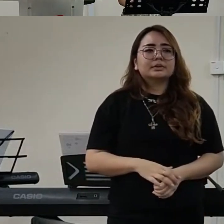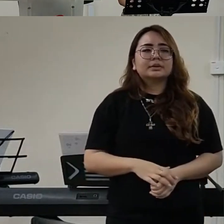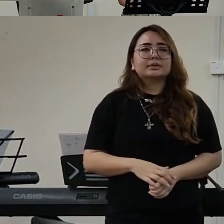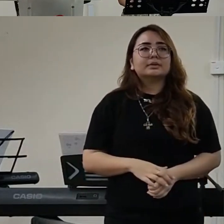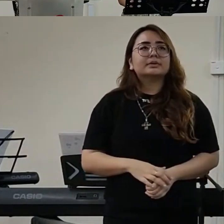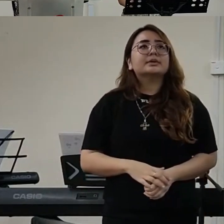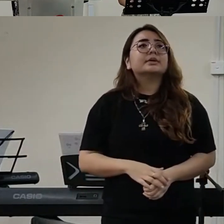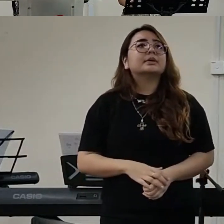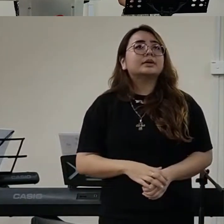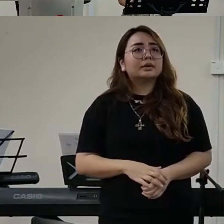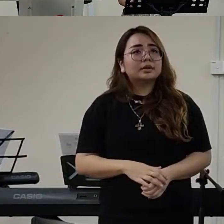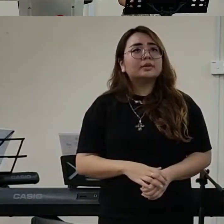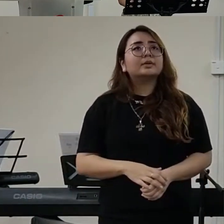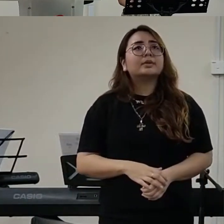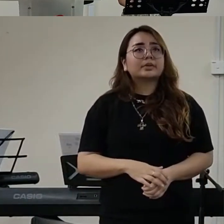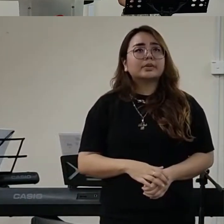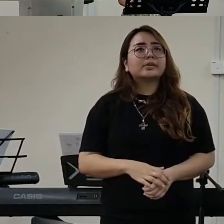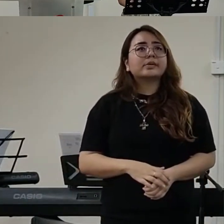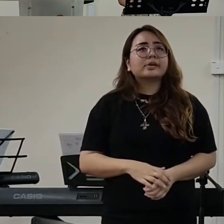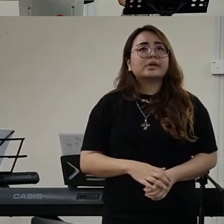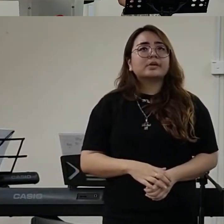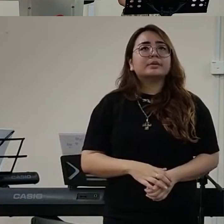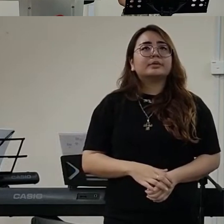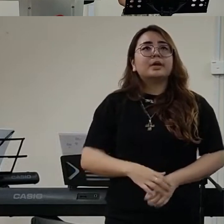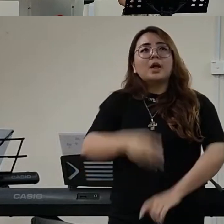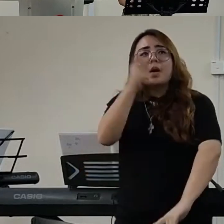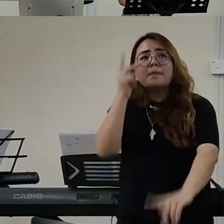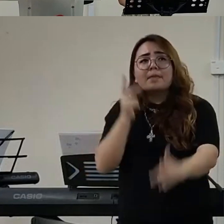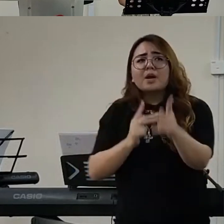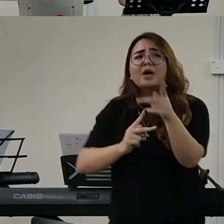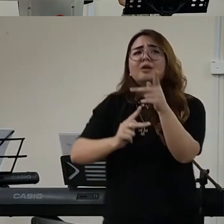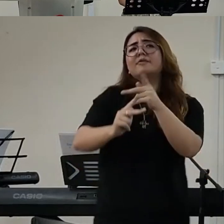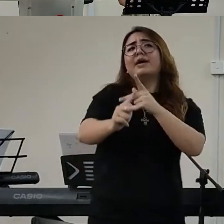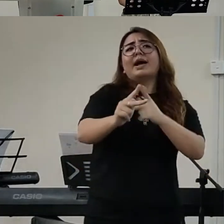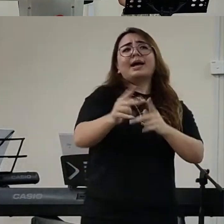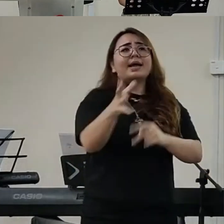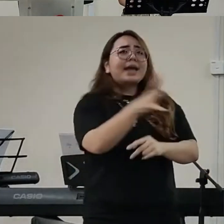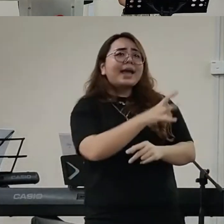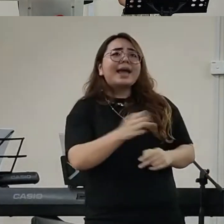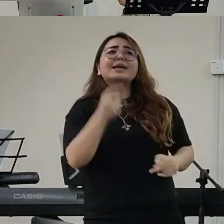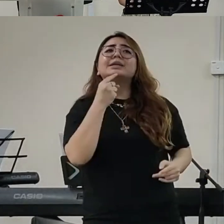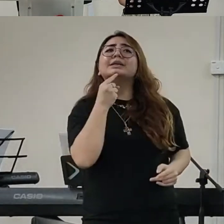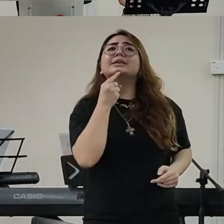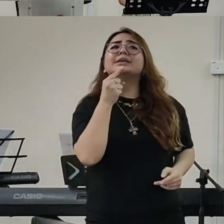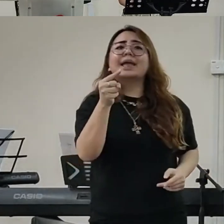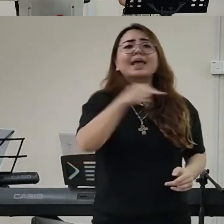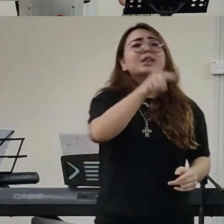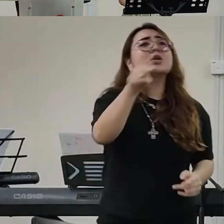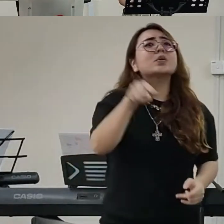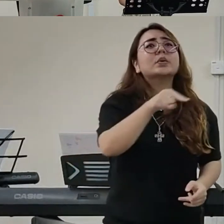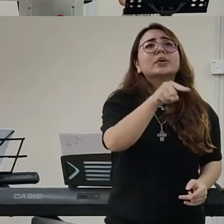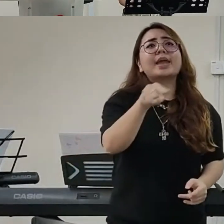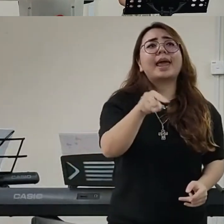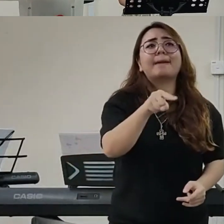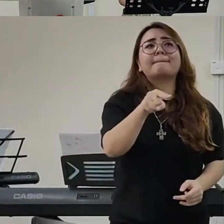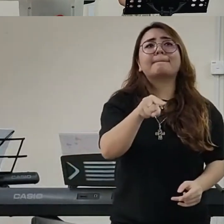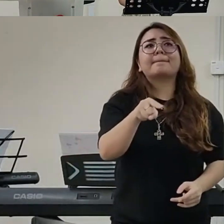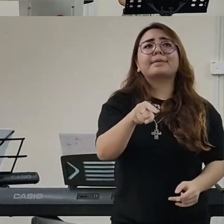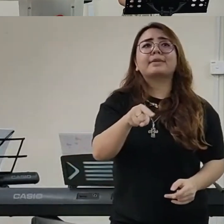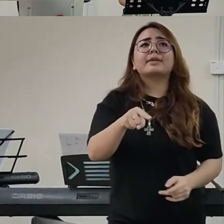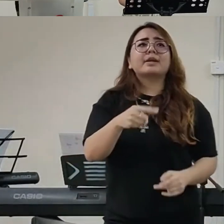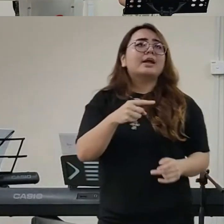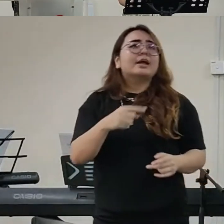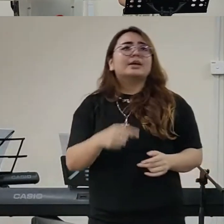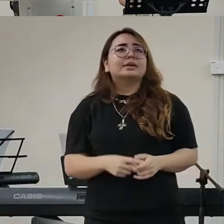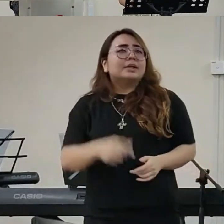rebuking some of us, shepherds of Israel. Prophesy and say to them, thus says the Lord God to the shepherds.